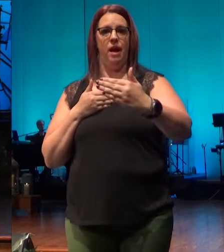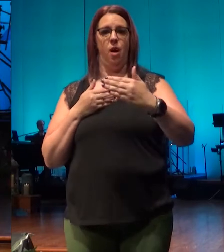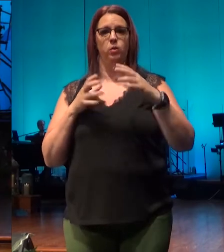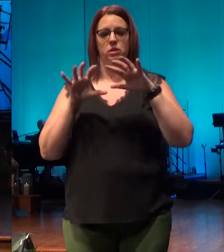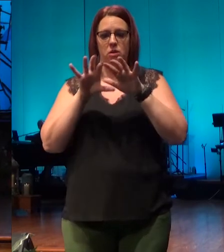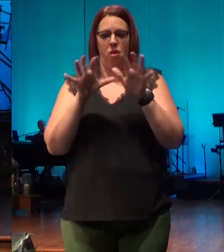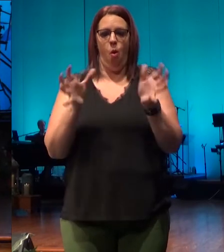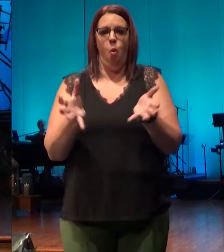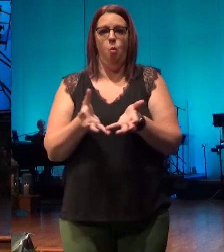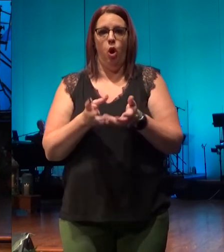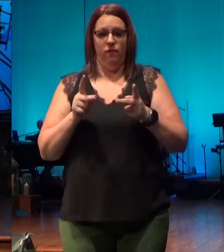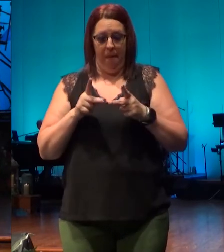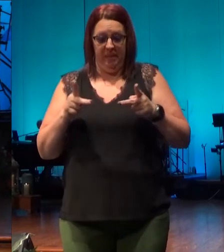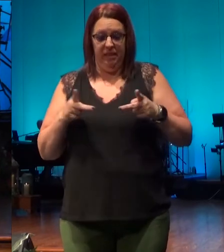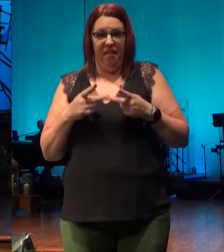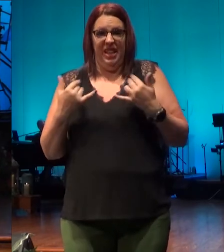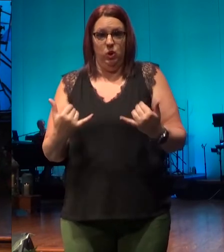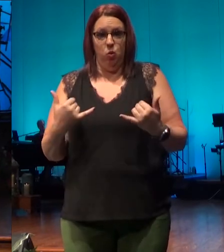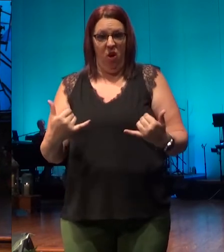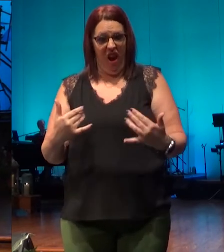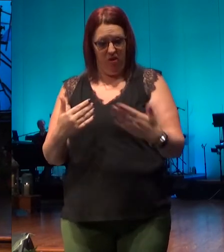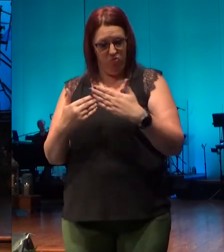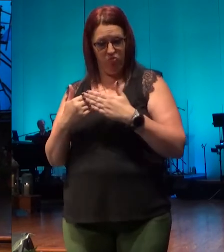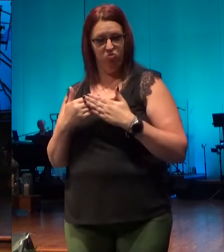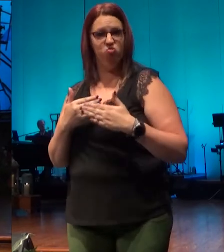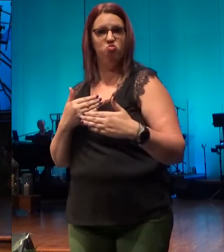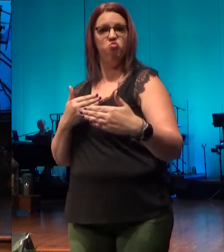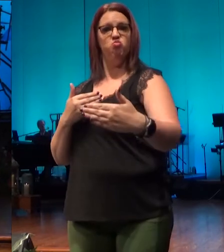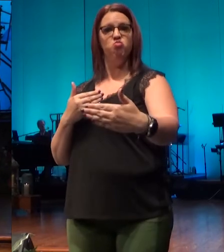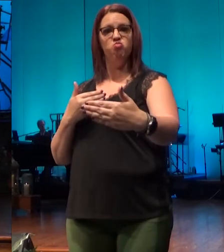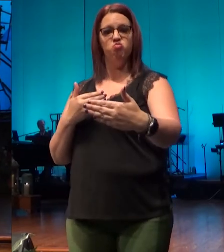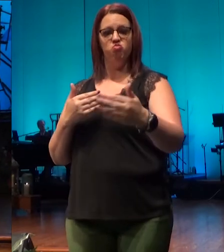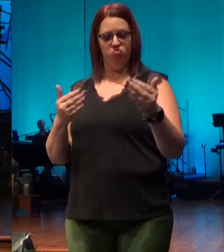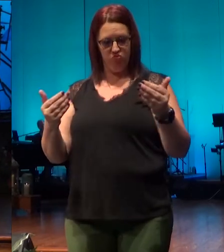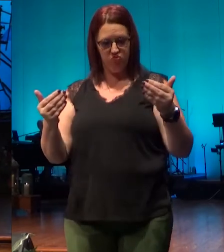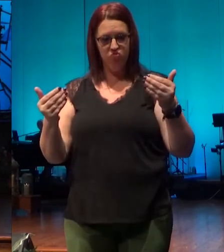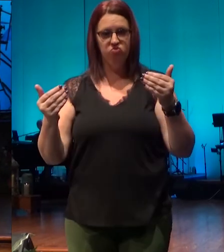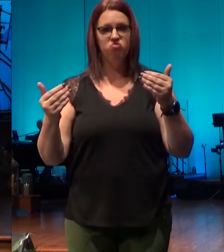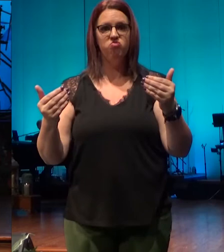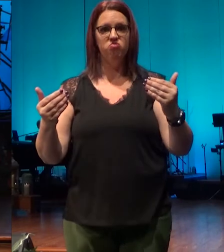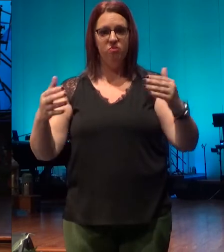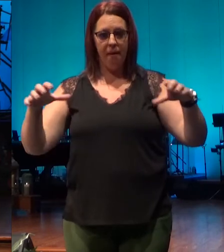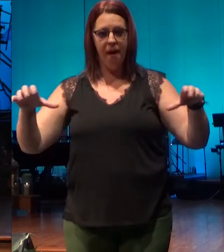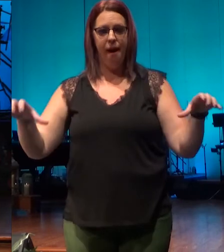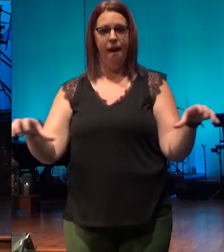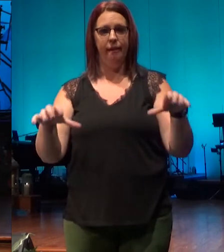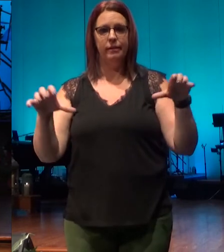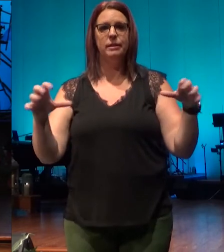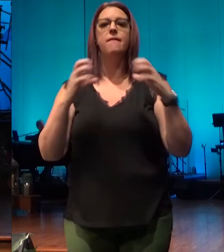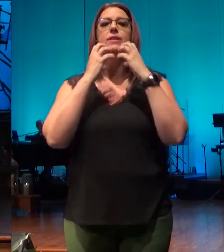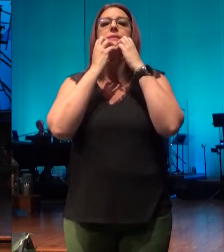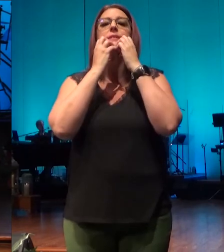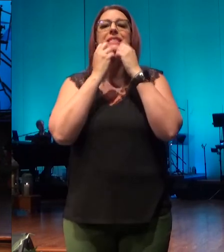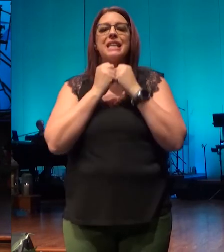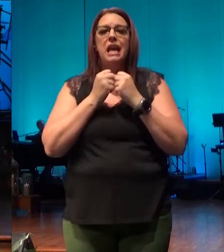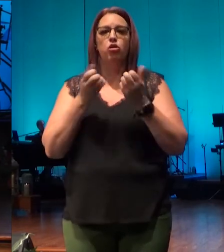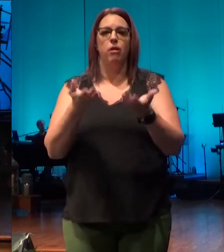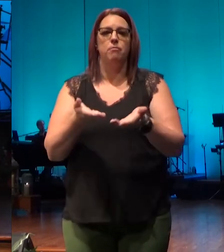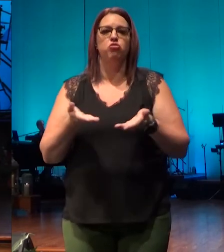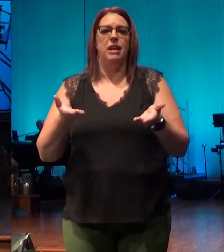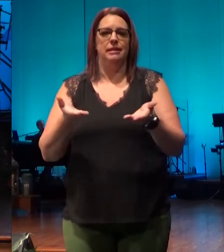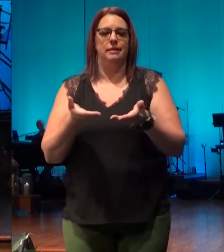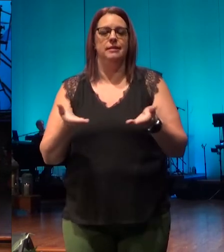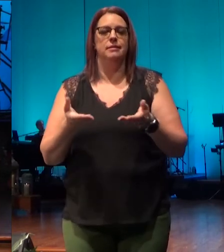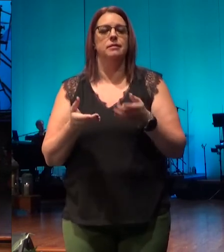from this place this day and to be this active, sacred presence. I'm